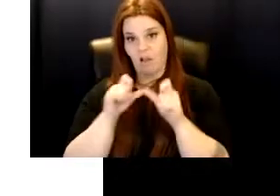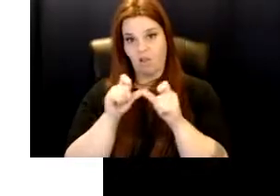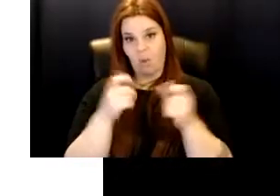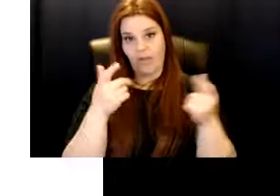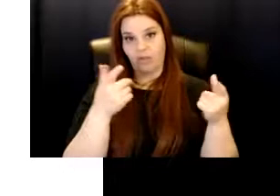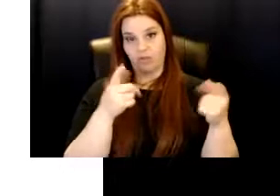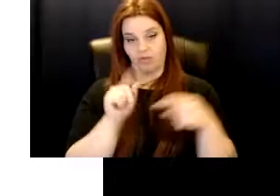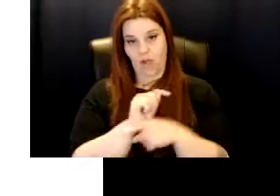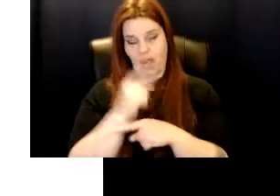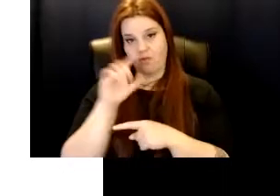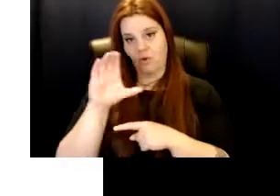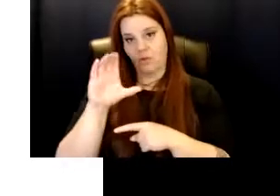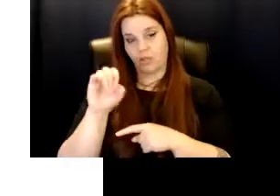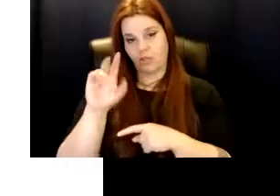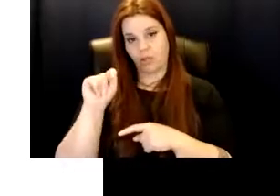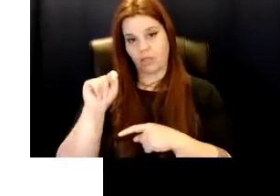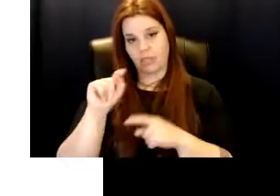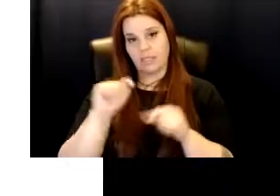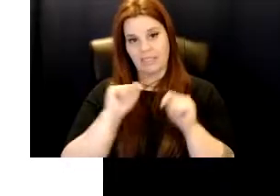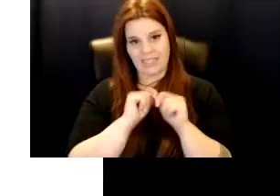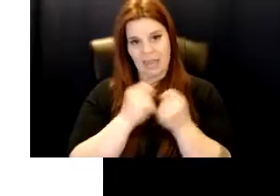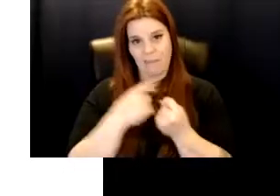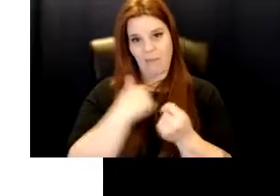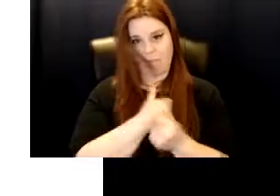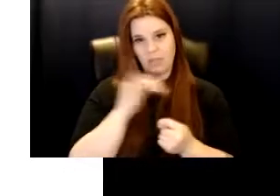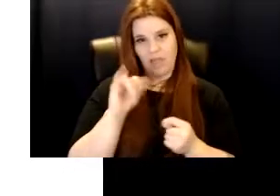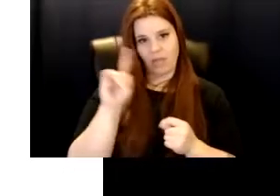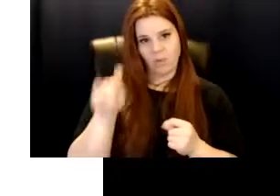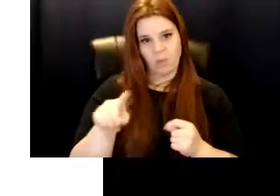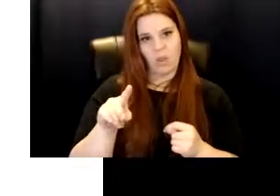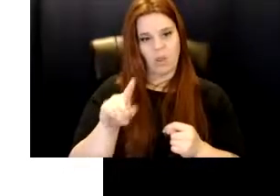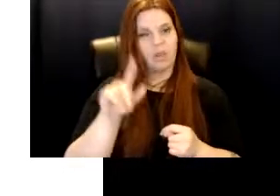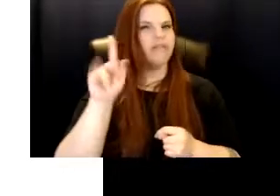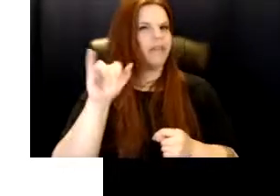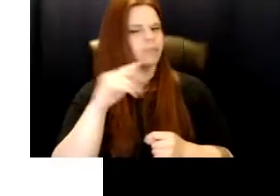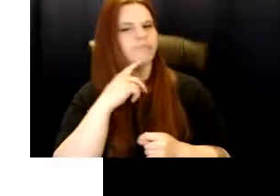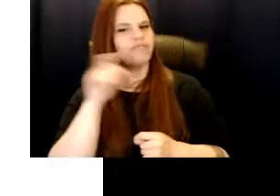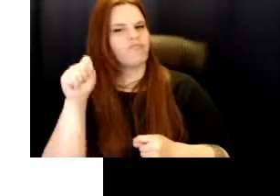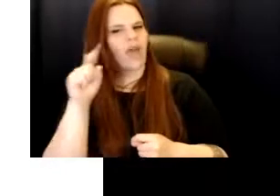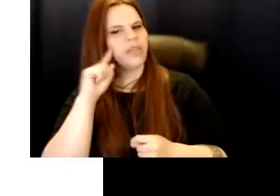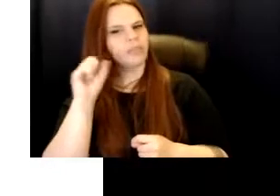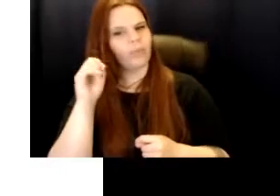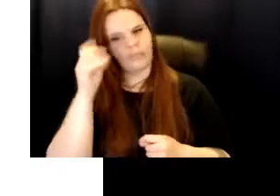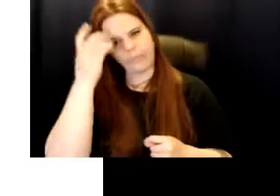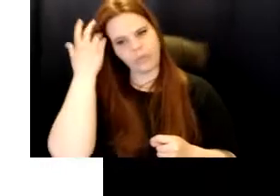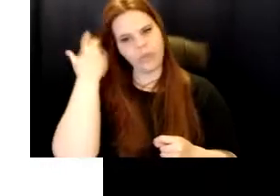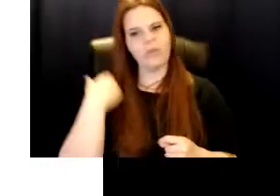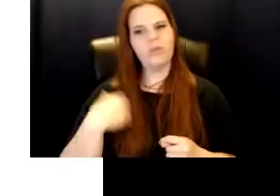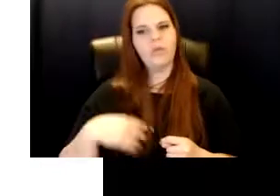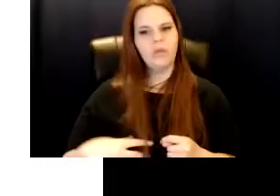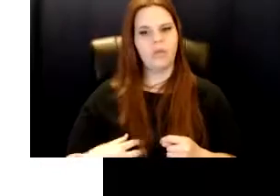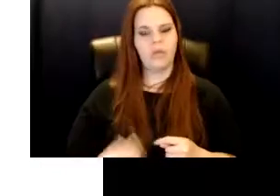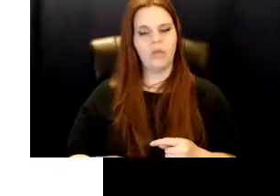for CERT team members, NERT team members? Is that the question? Yes, I believe so, yes. Okay.